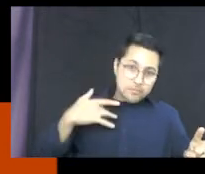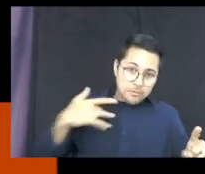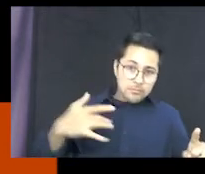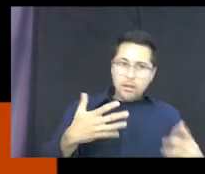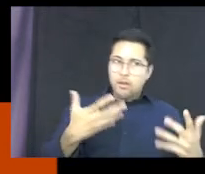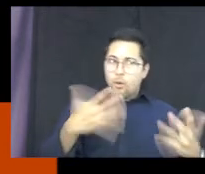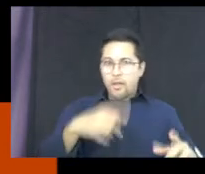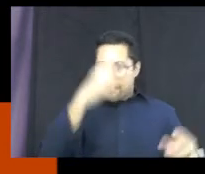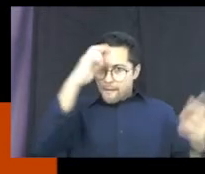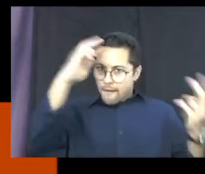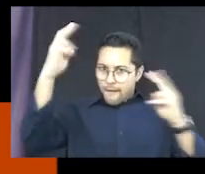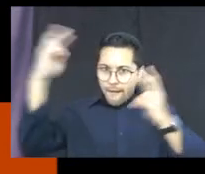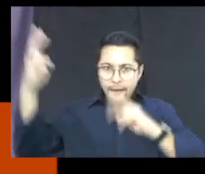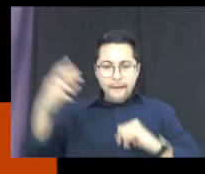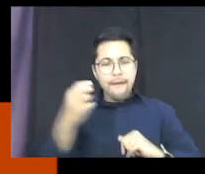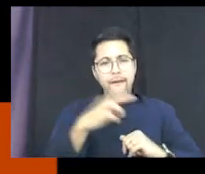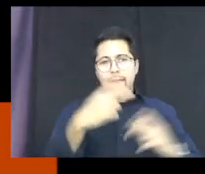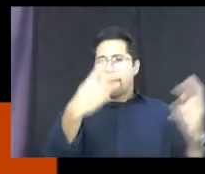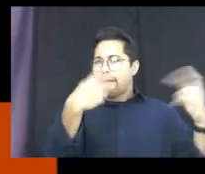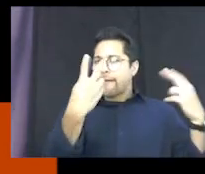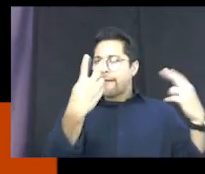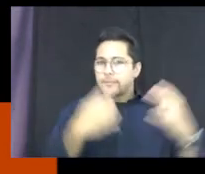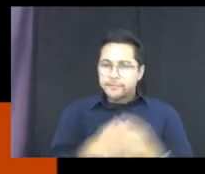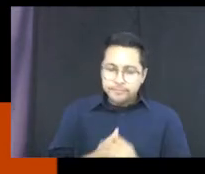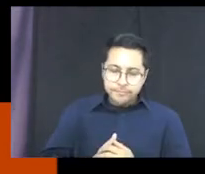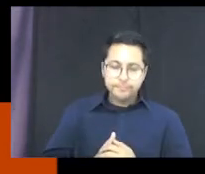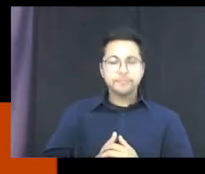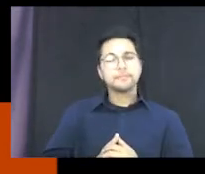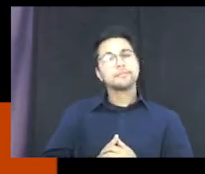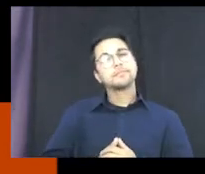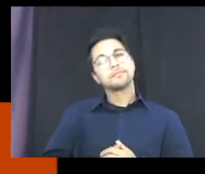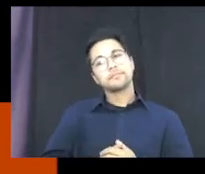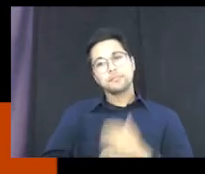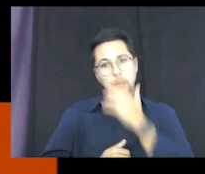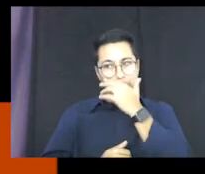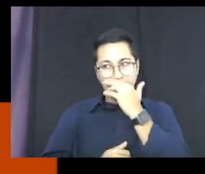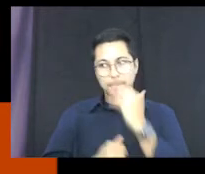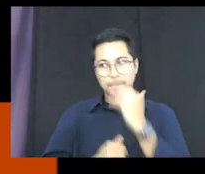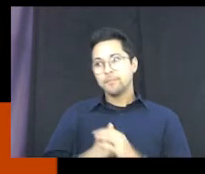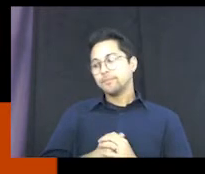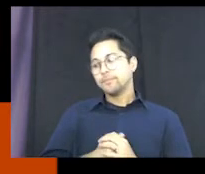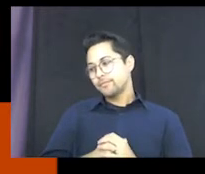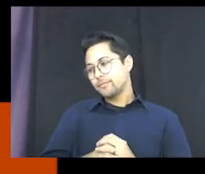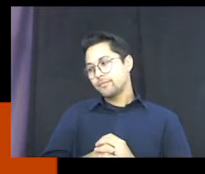misunderstand them or judge them negatively when doing so.